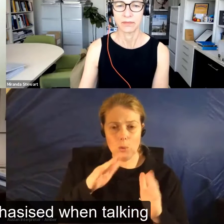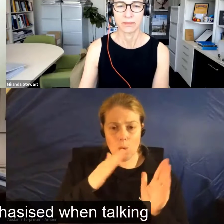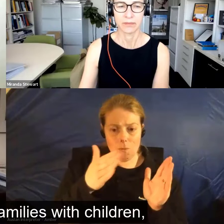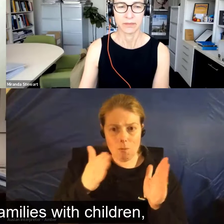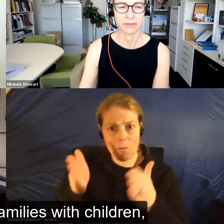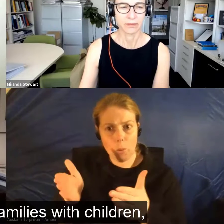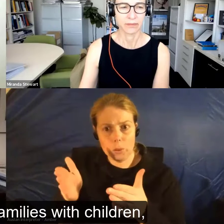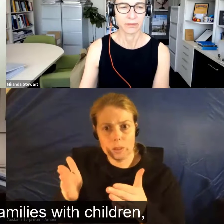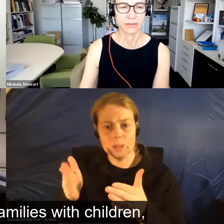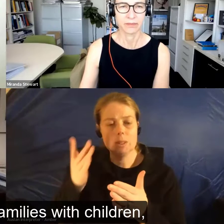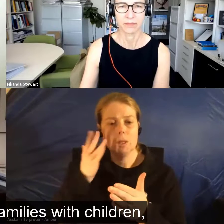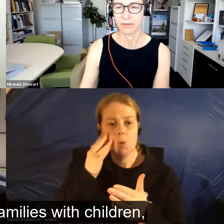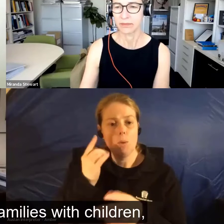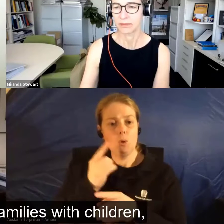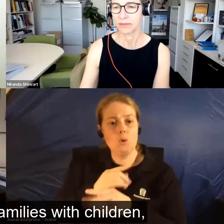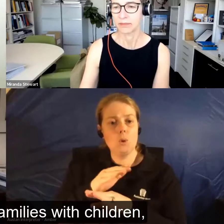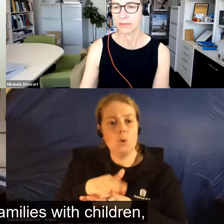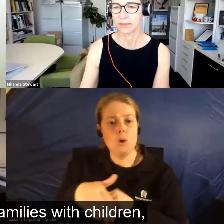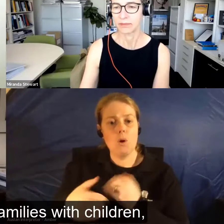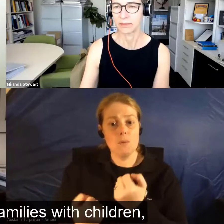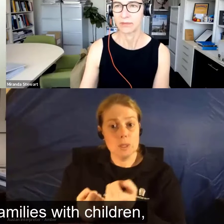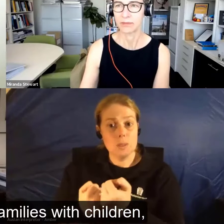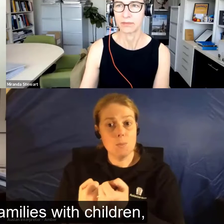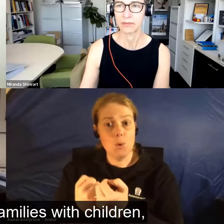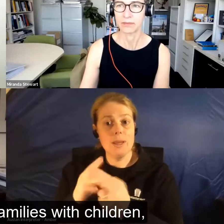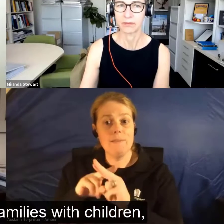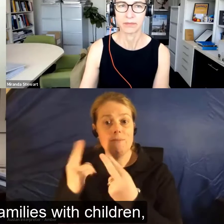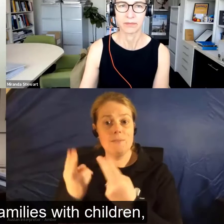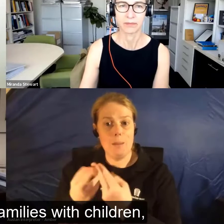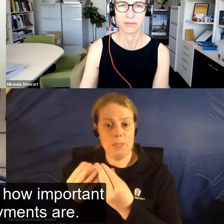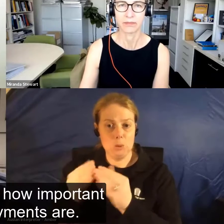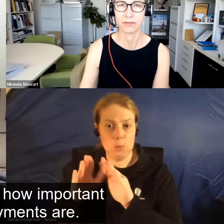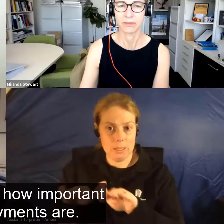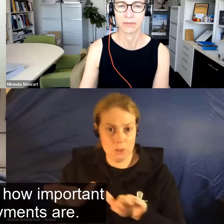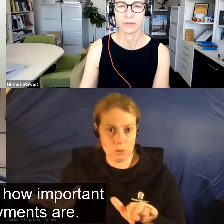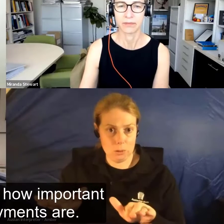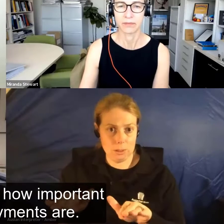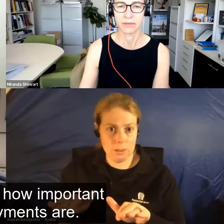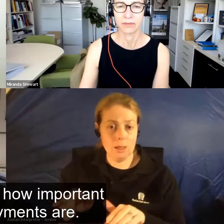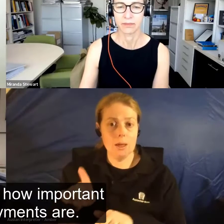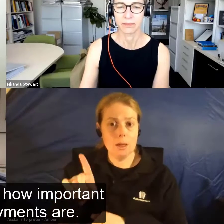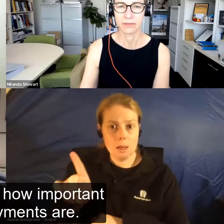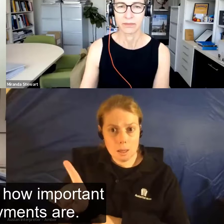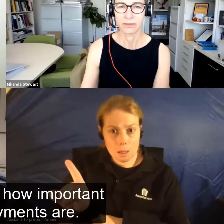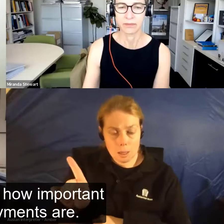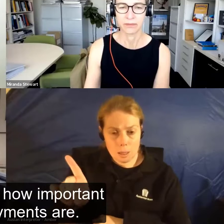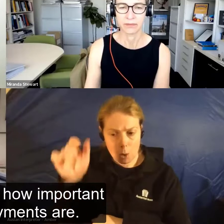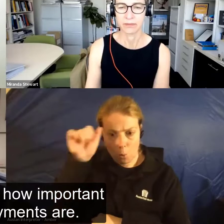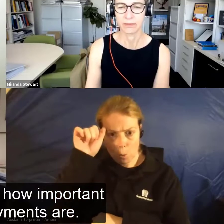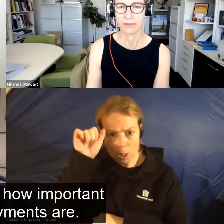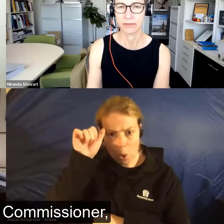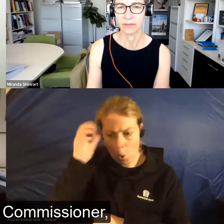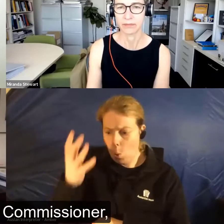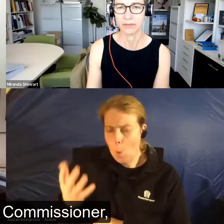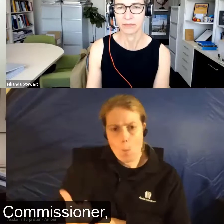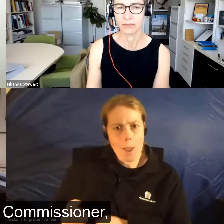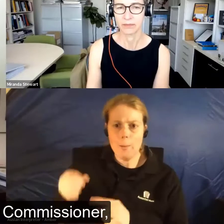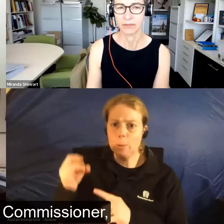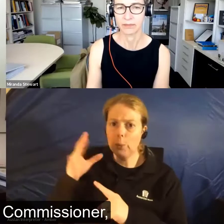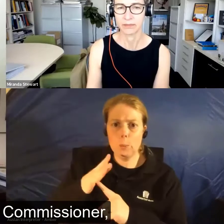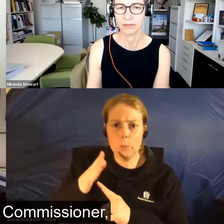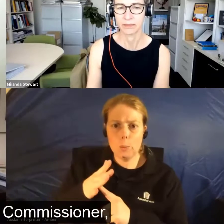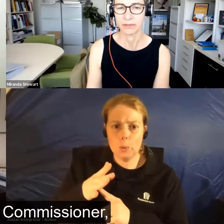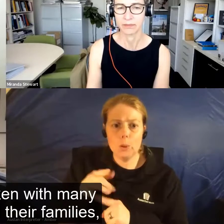when talking about supporting families with children. But we know how important these payments are. As